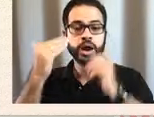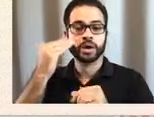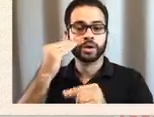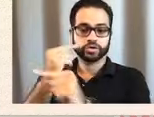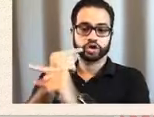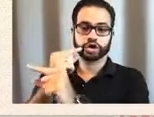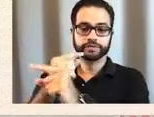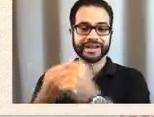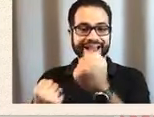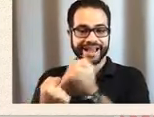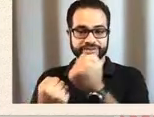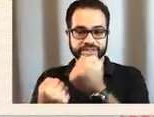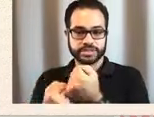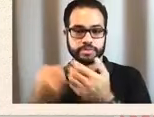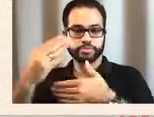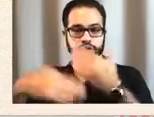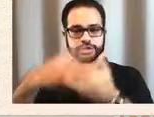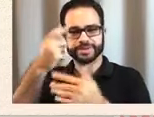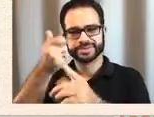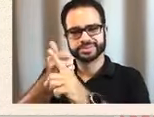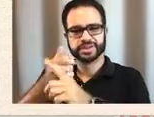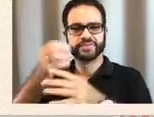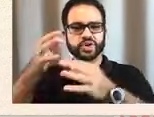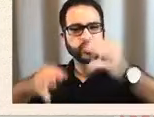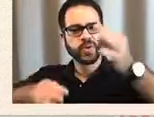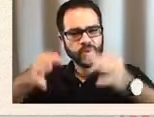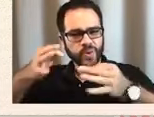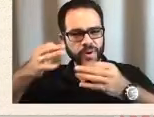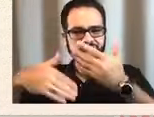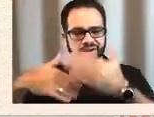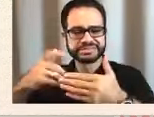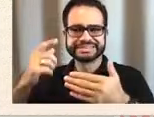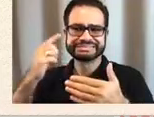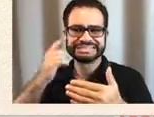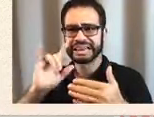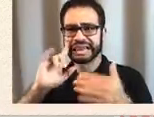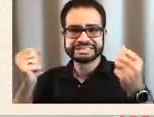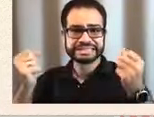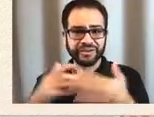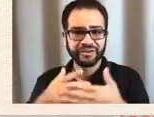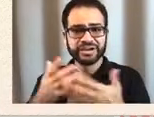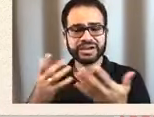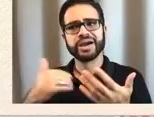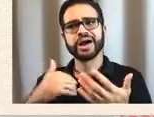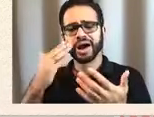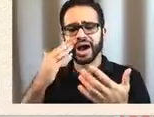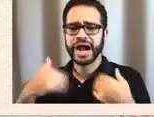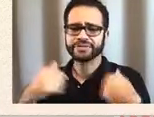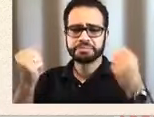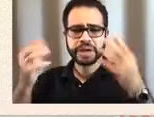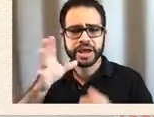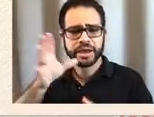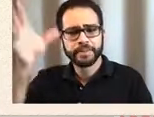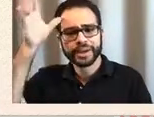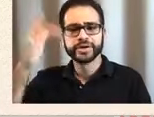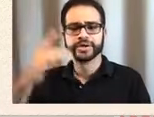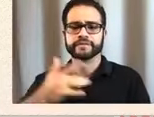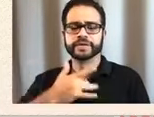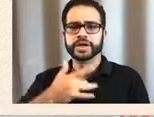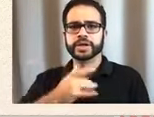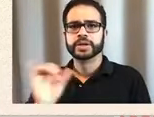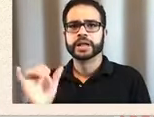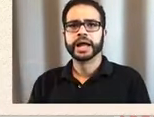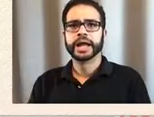court process, can sound scary. I have a lot of parents say, feel like possibly